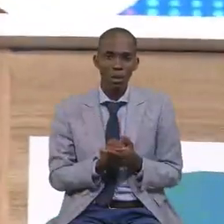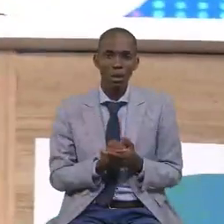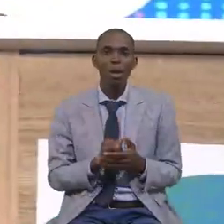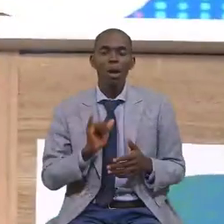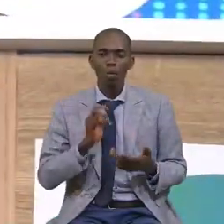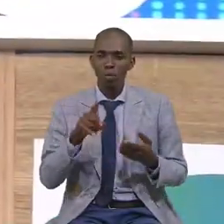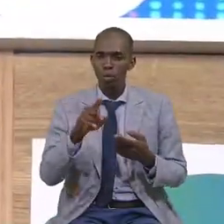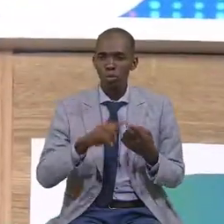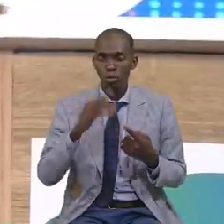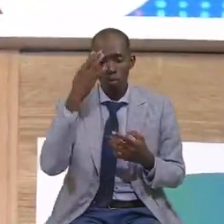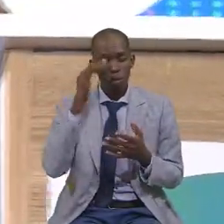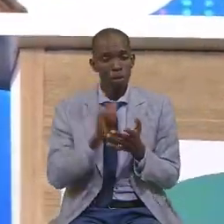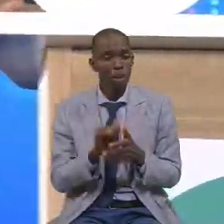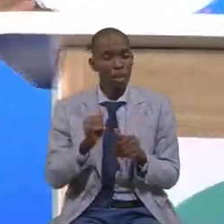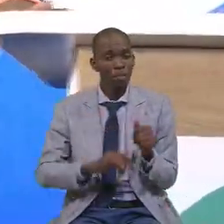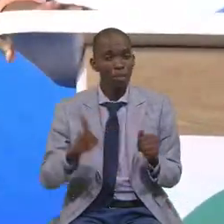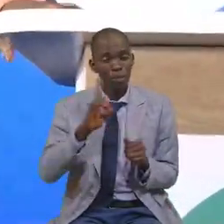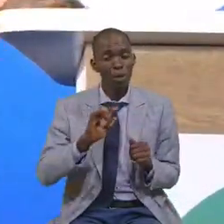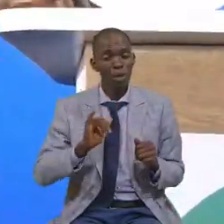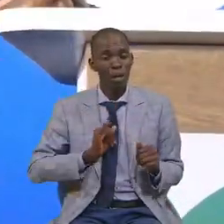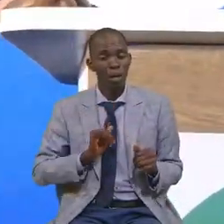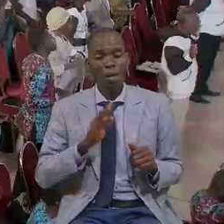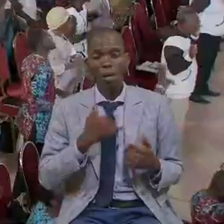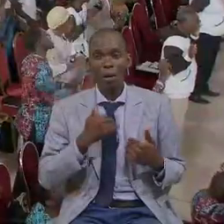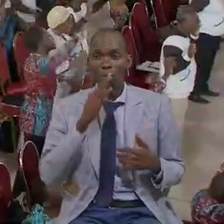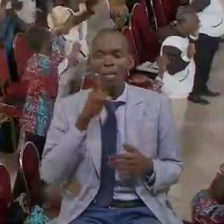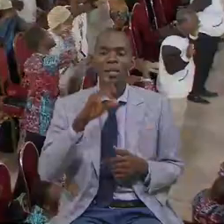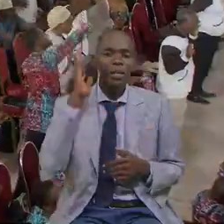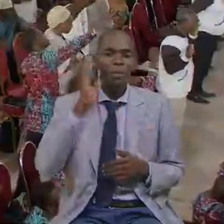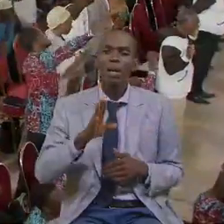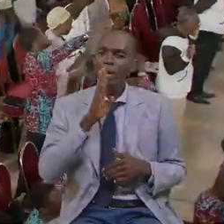that everywhere I have been, you will be.